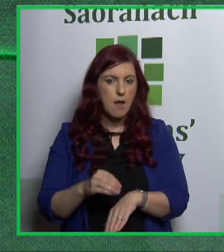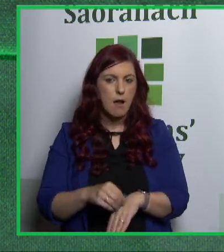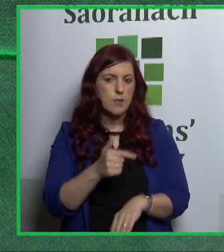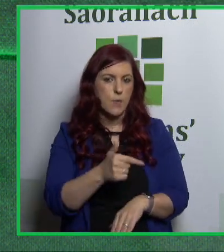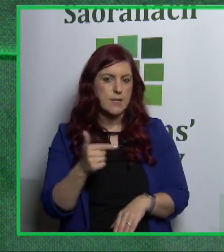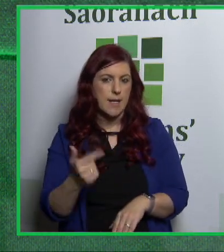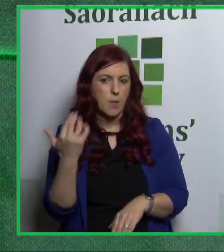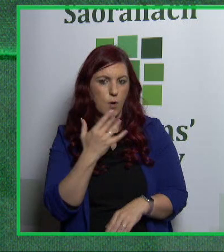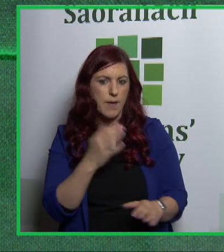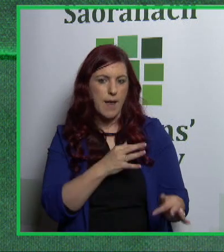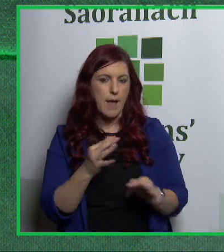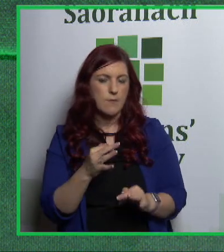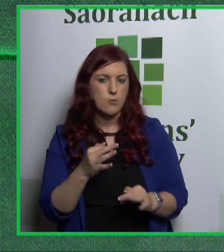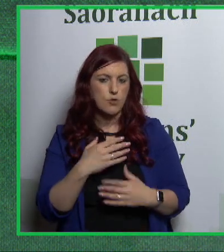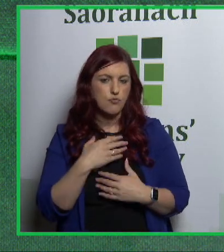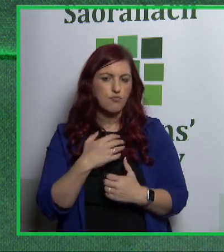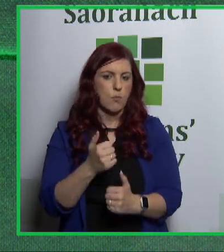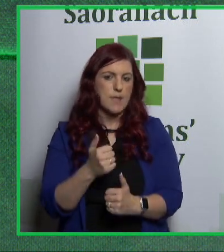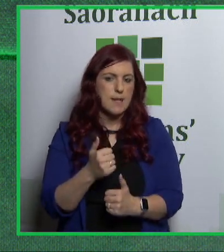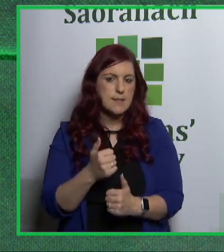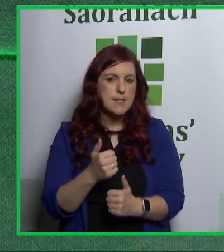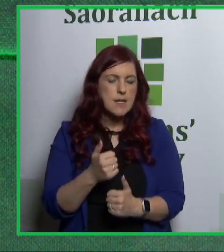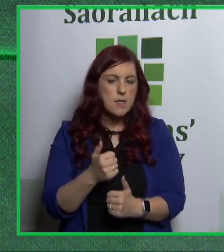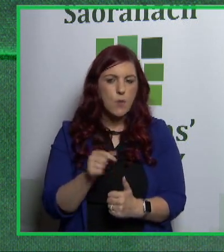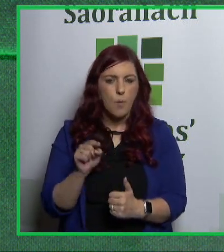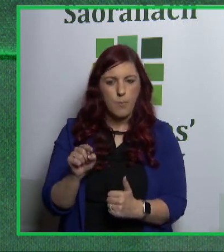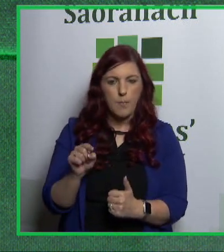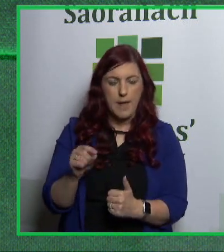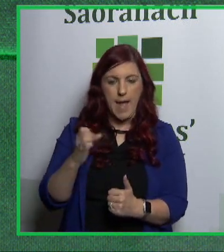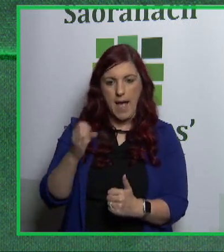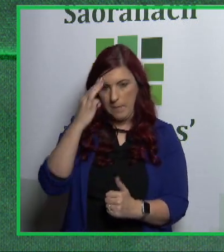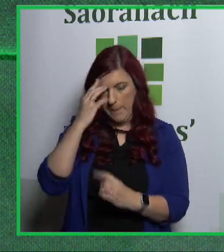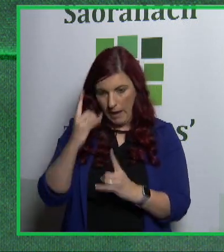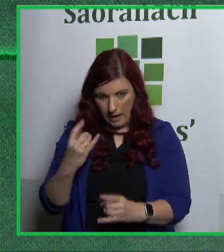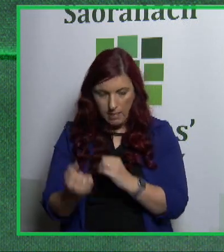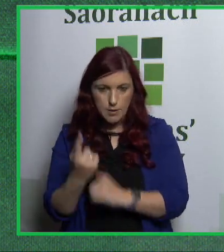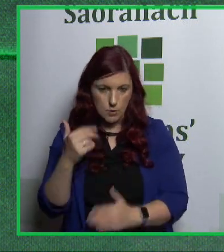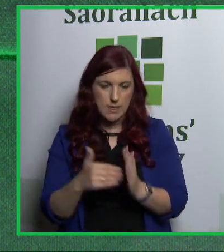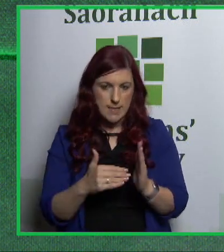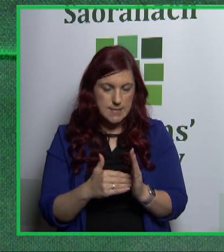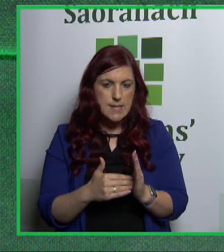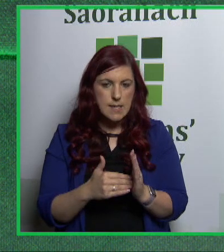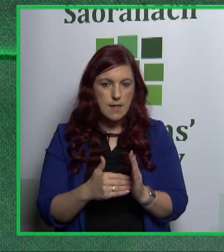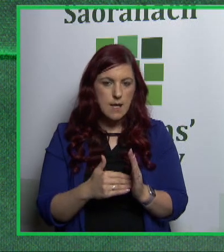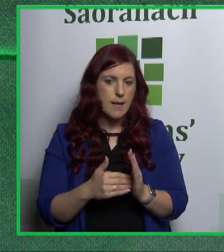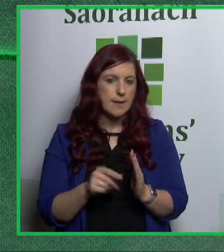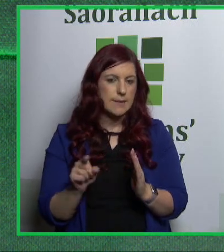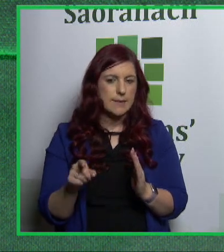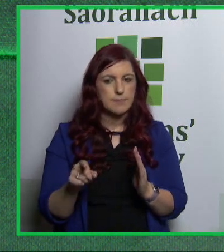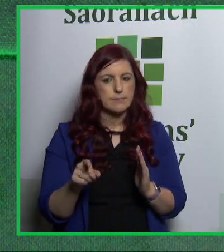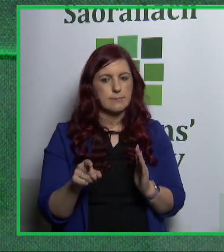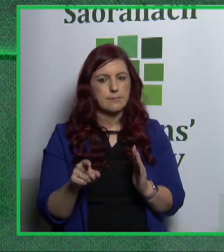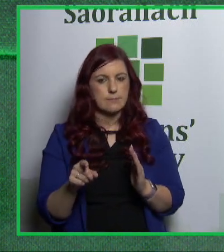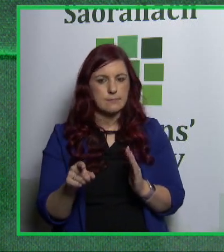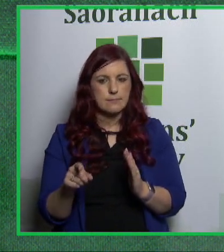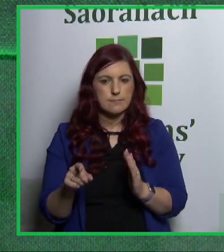birthday following tragic suicide. And Tig, he had mental health difficulties, and obviously as that started